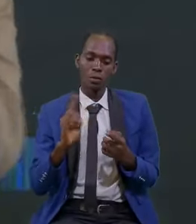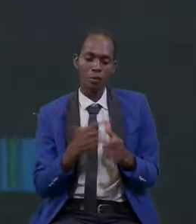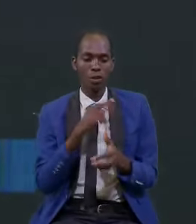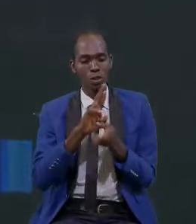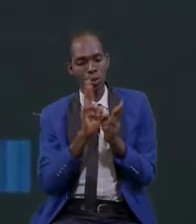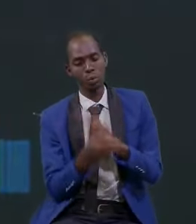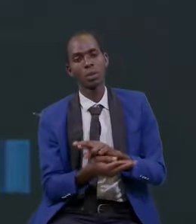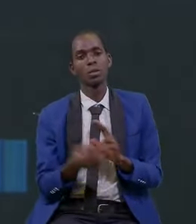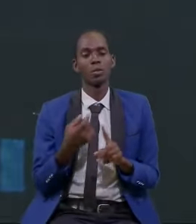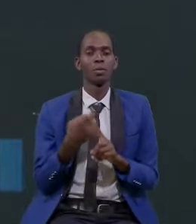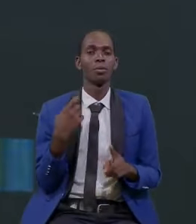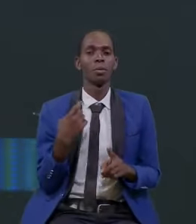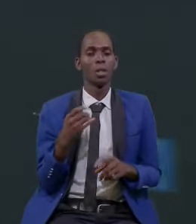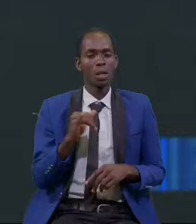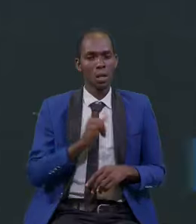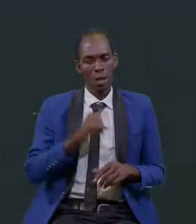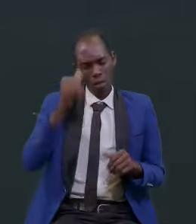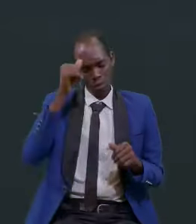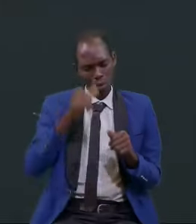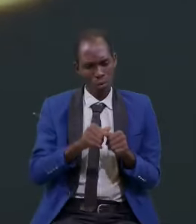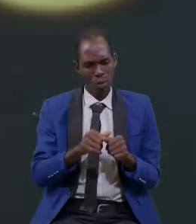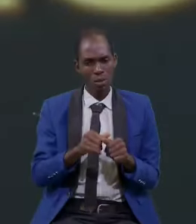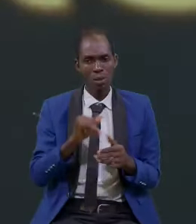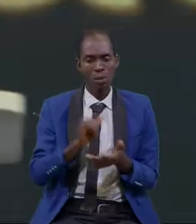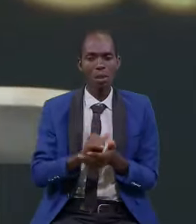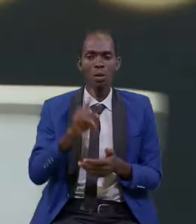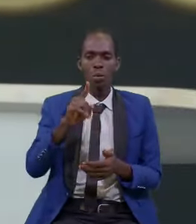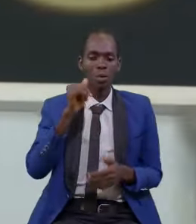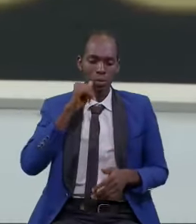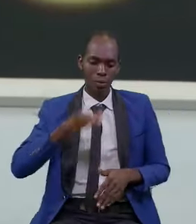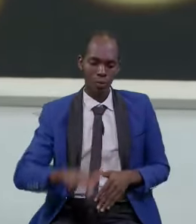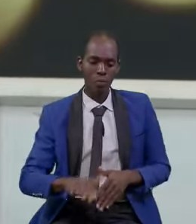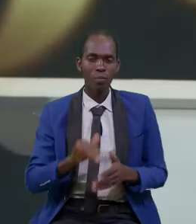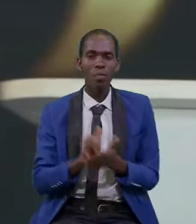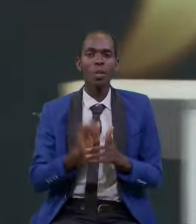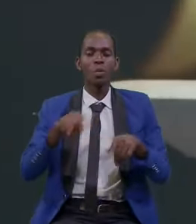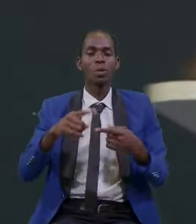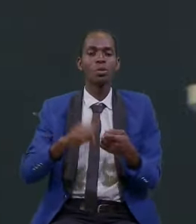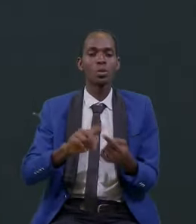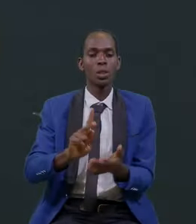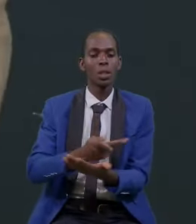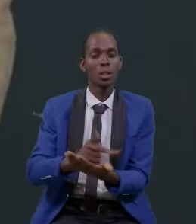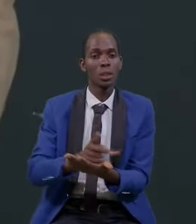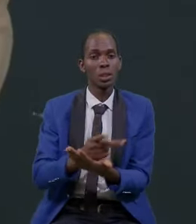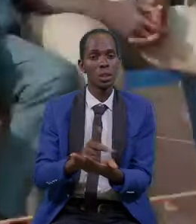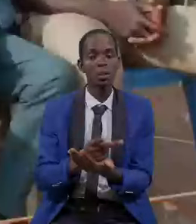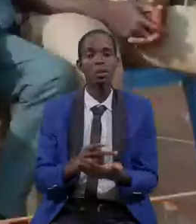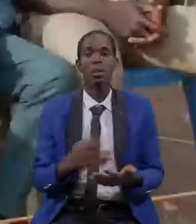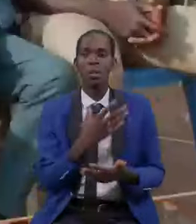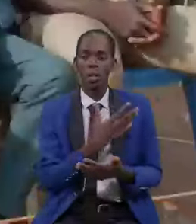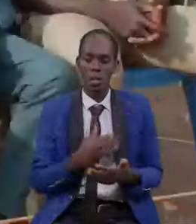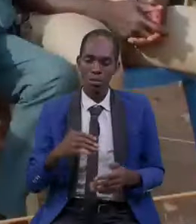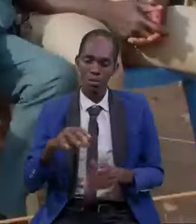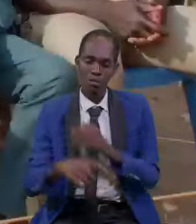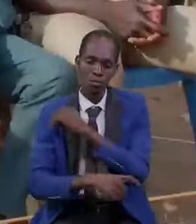reminded of that little girl that, you know, went to the kitchen and took meat from the pot and